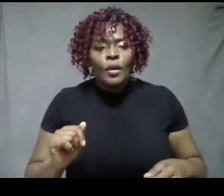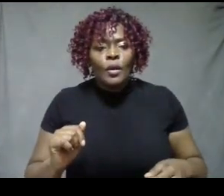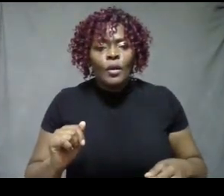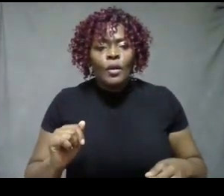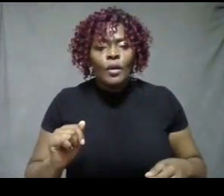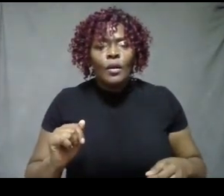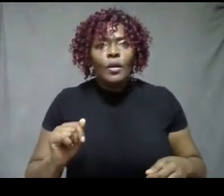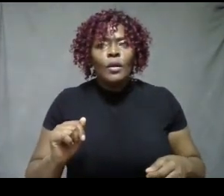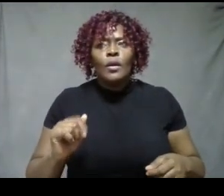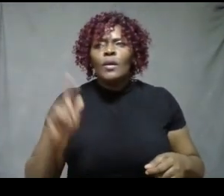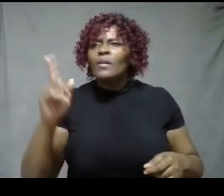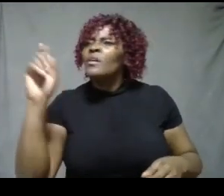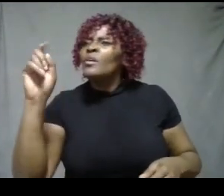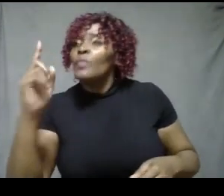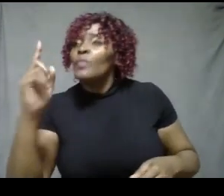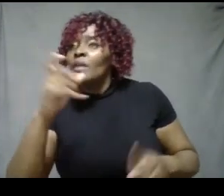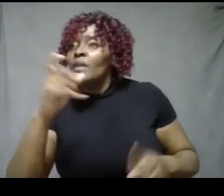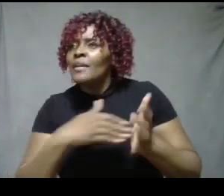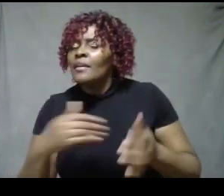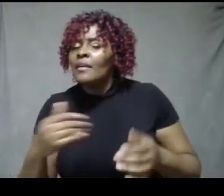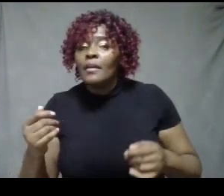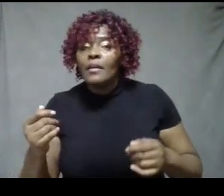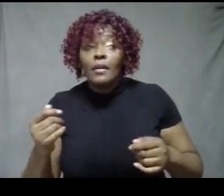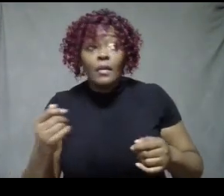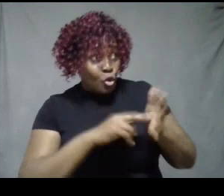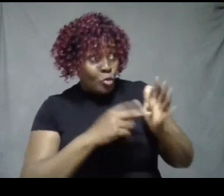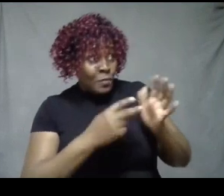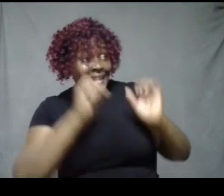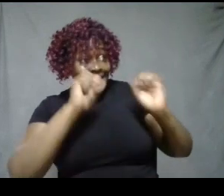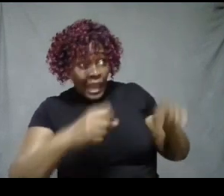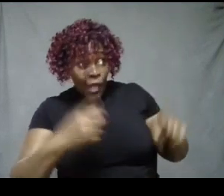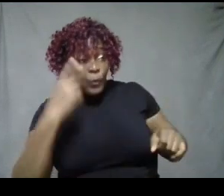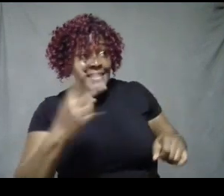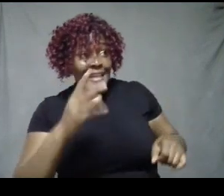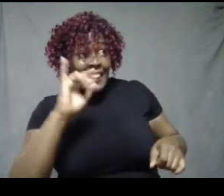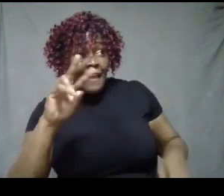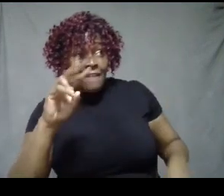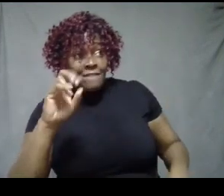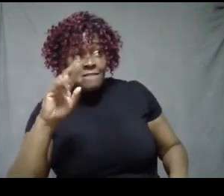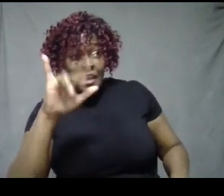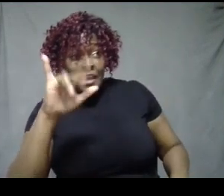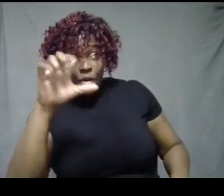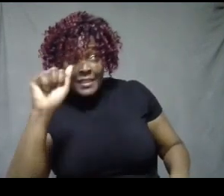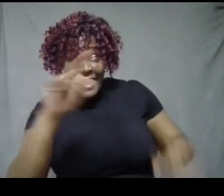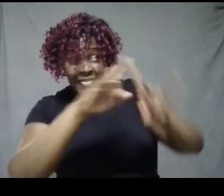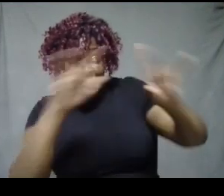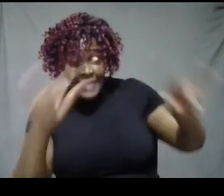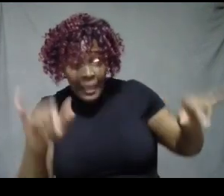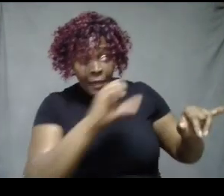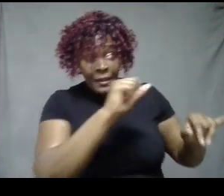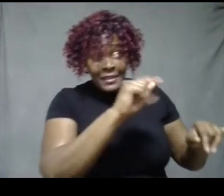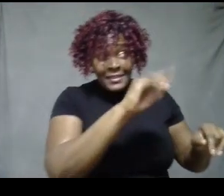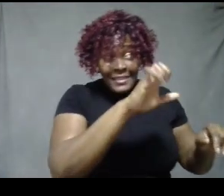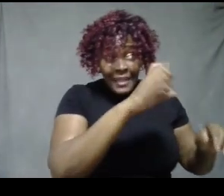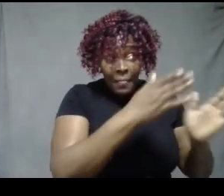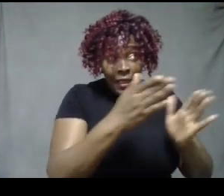Mayor, why don't you repeat the question? Are you asking, is it possible to see this variance in conjunction with the site plan at the same